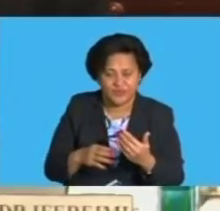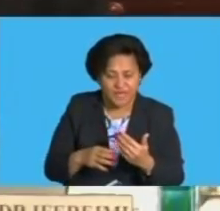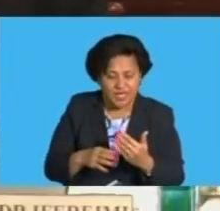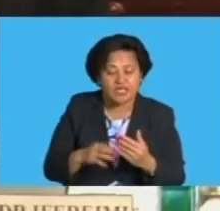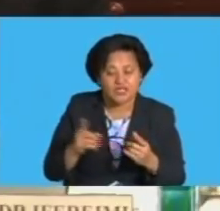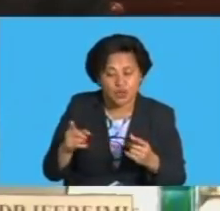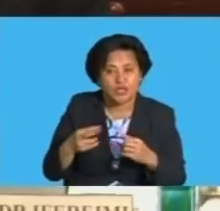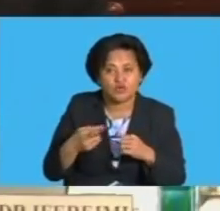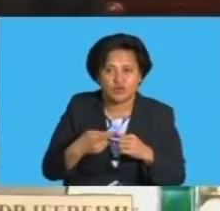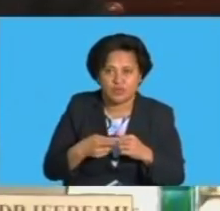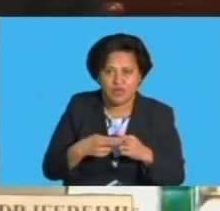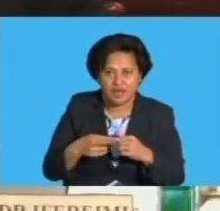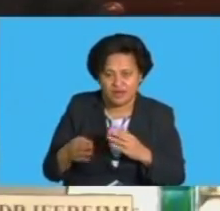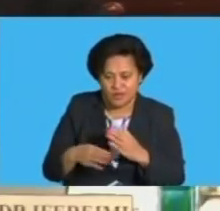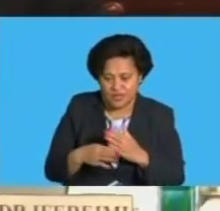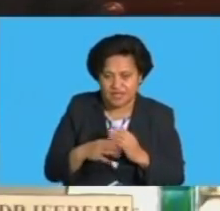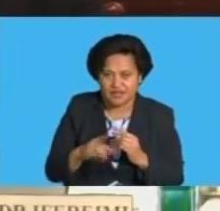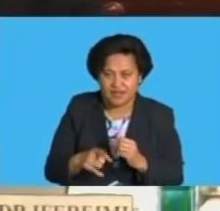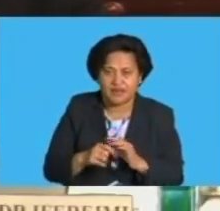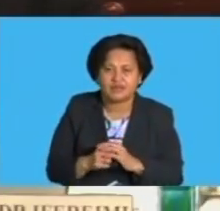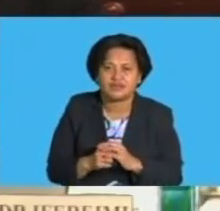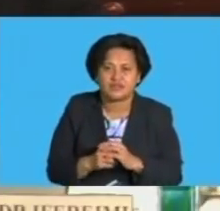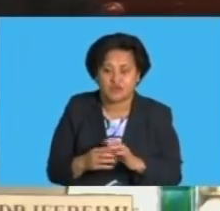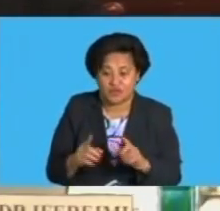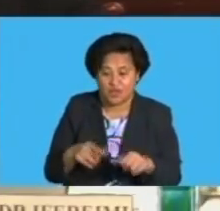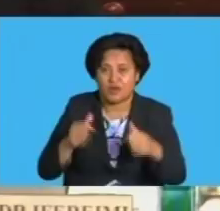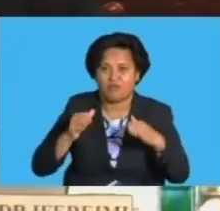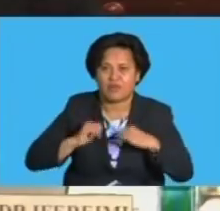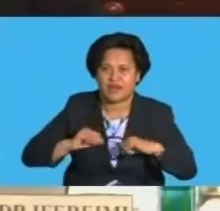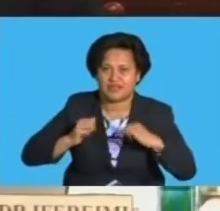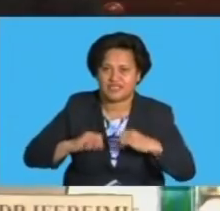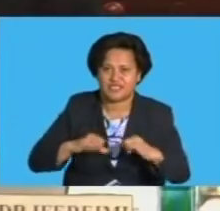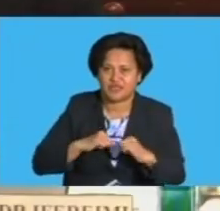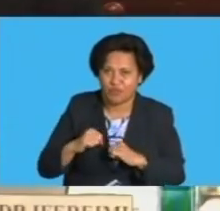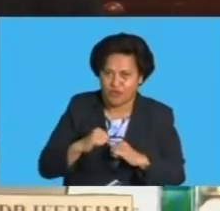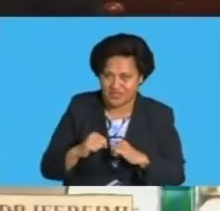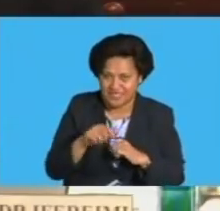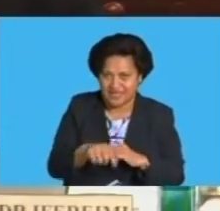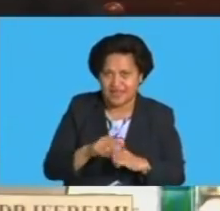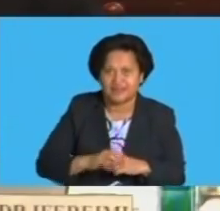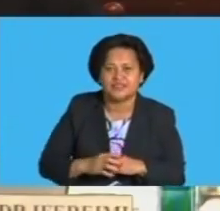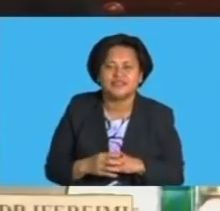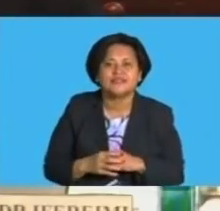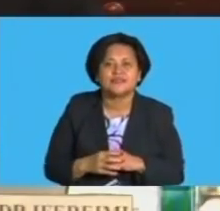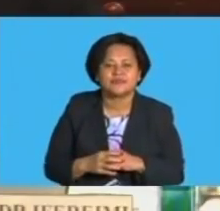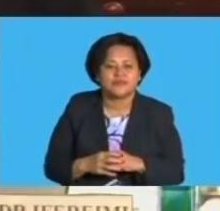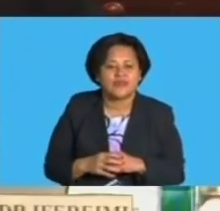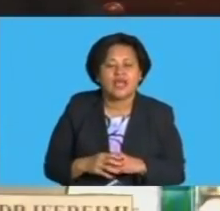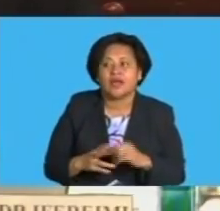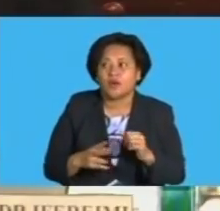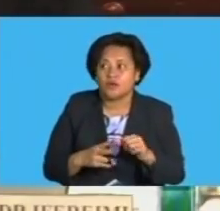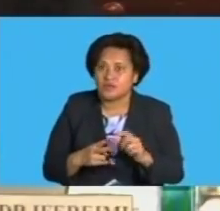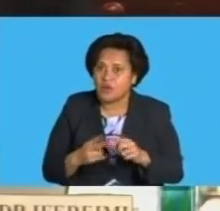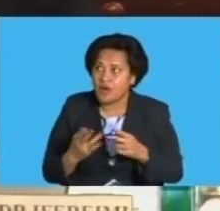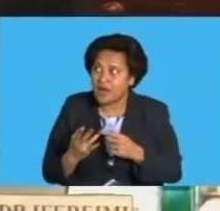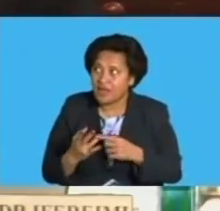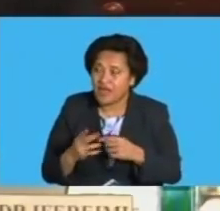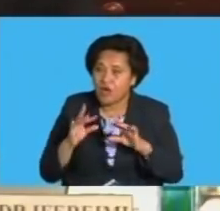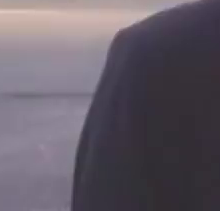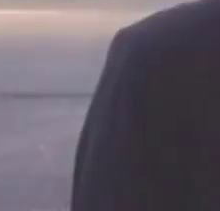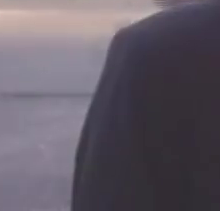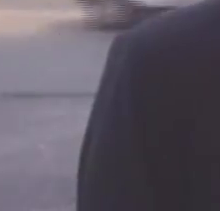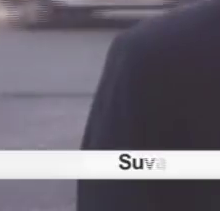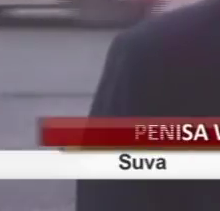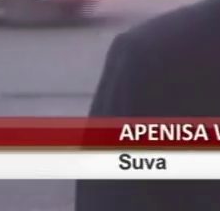and also at one of the rings that has been given with the assistance of Australian High